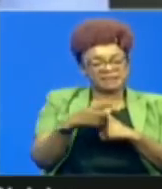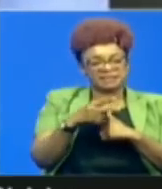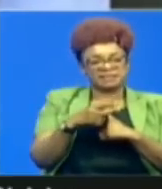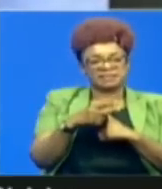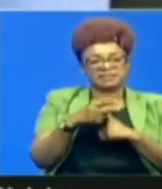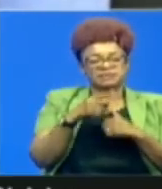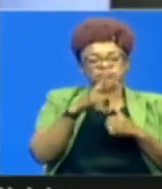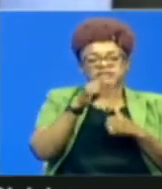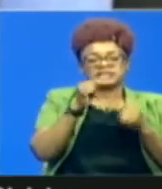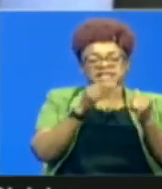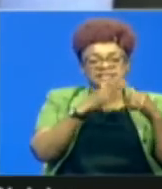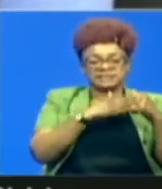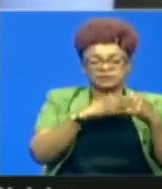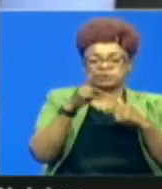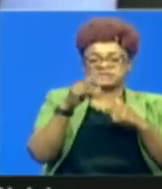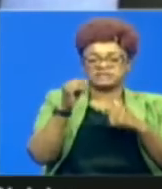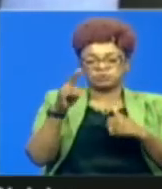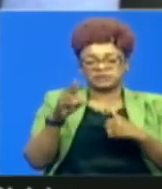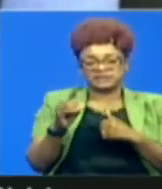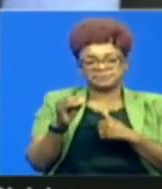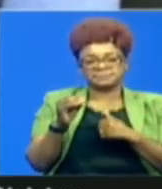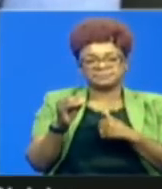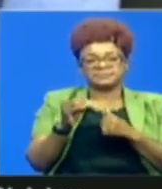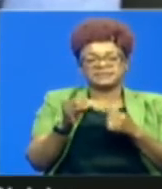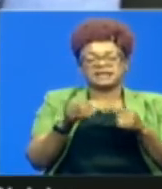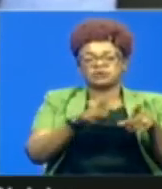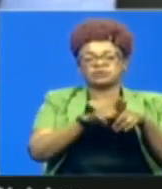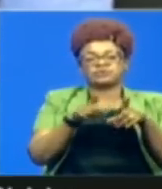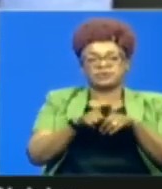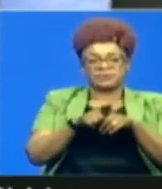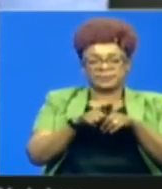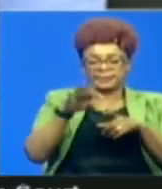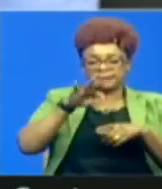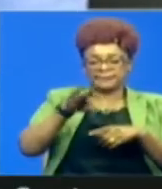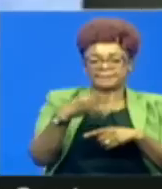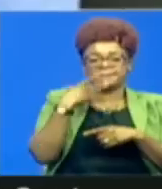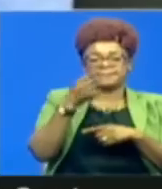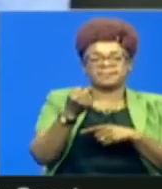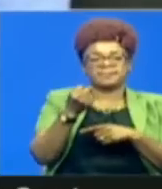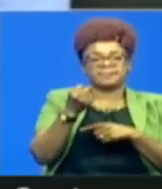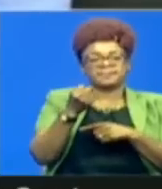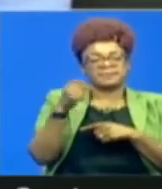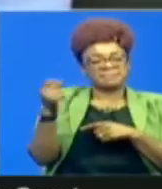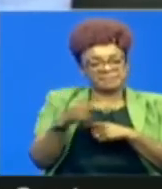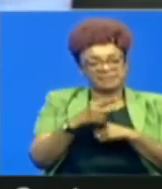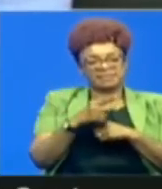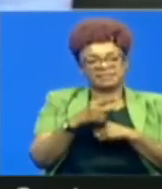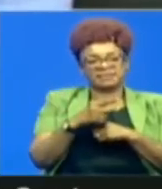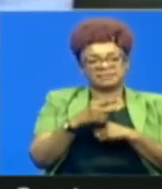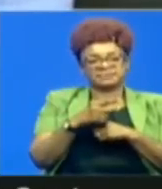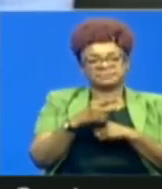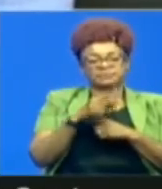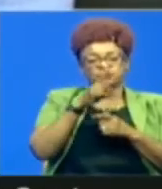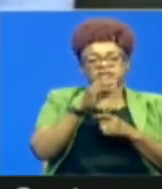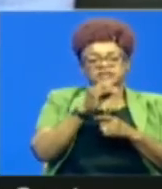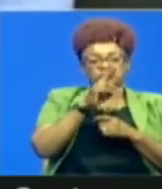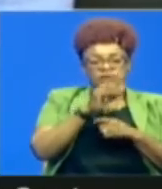year 2019-2020 and a further 3,500 per month in the year